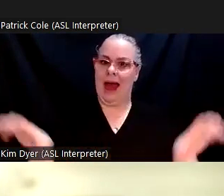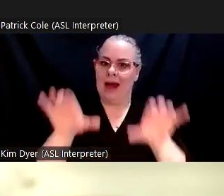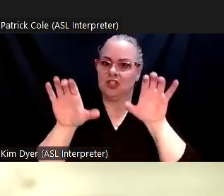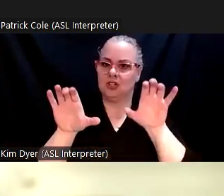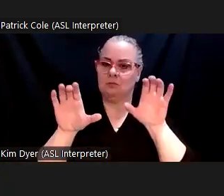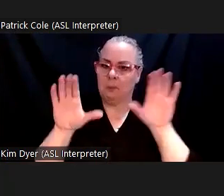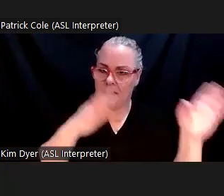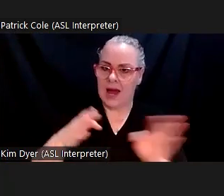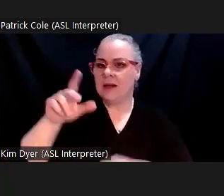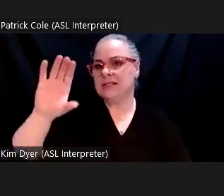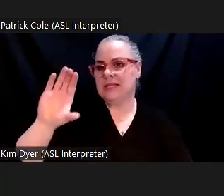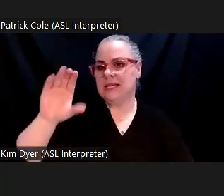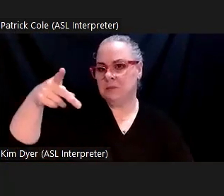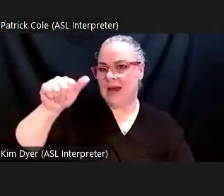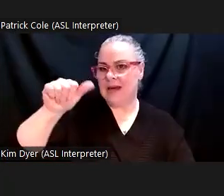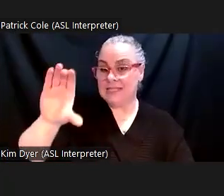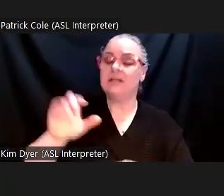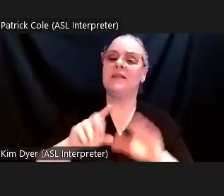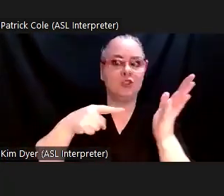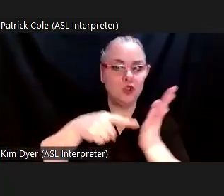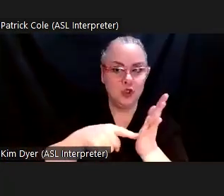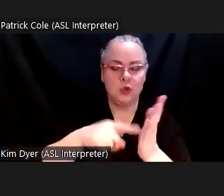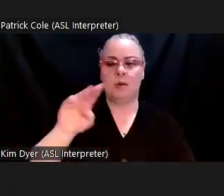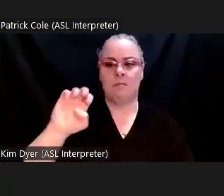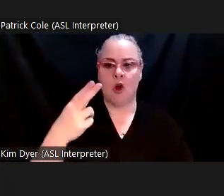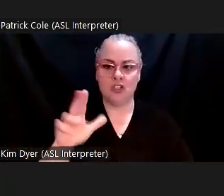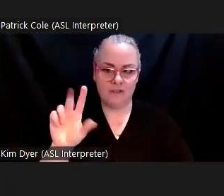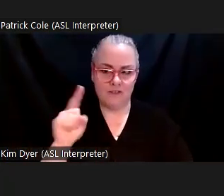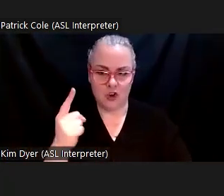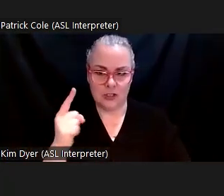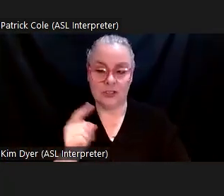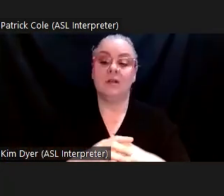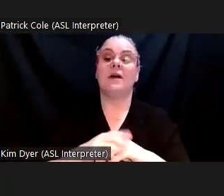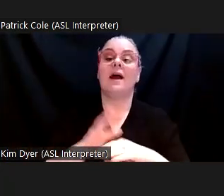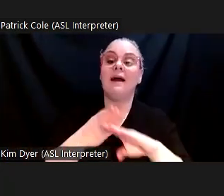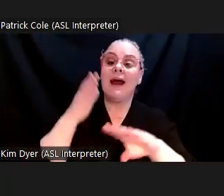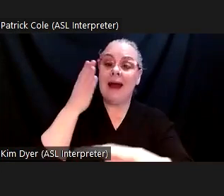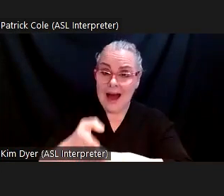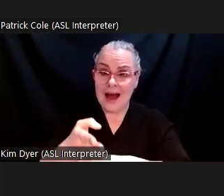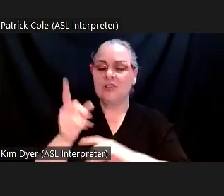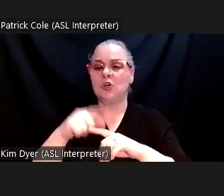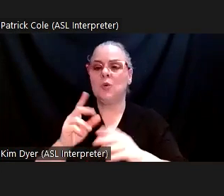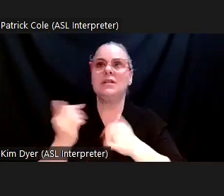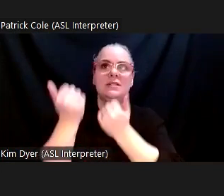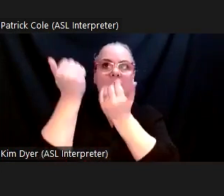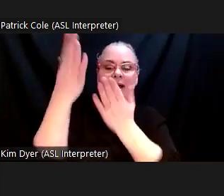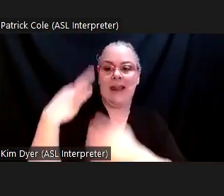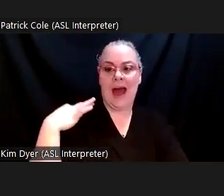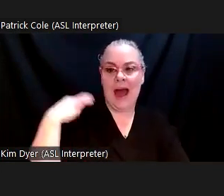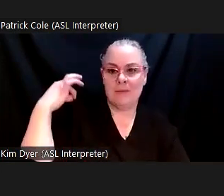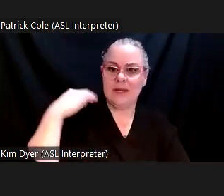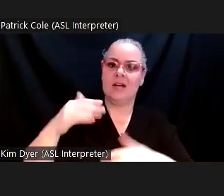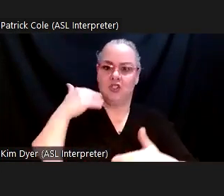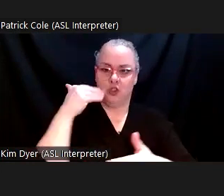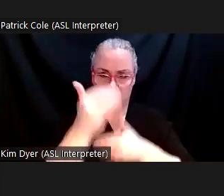PCAP, and that's due on March 1st. Following the PCAP, we then submit funding applications to move